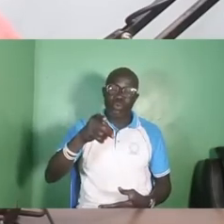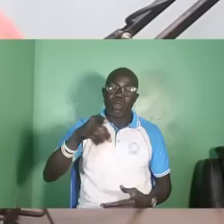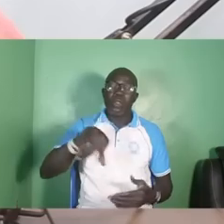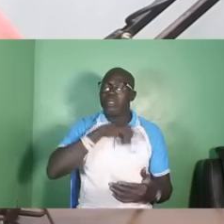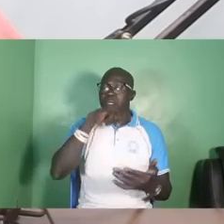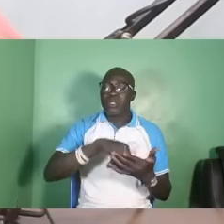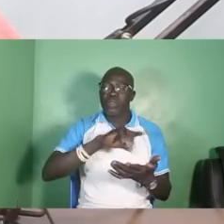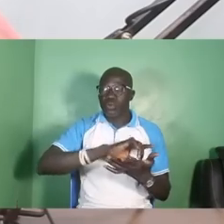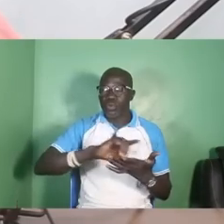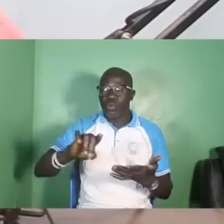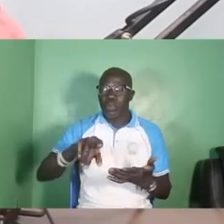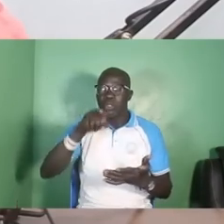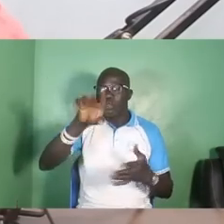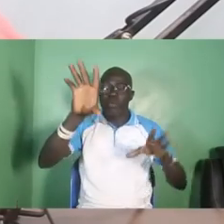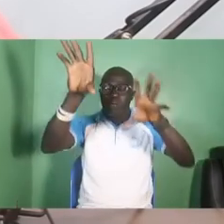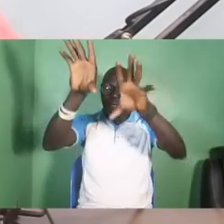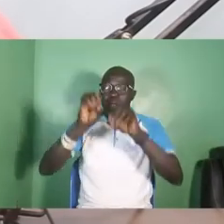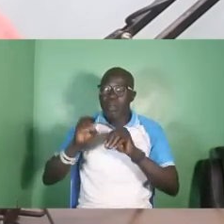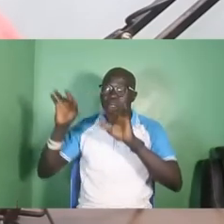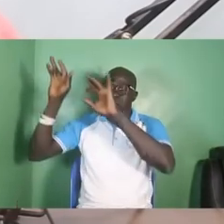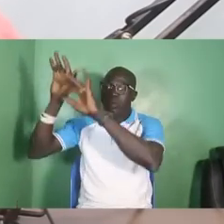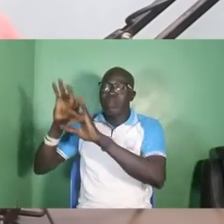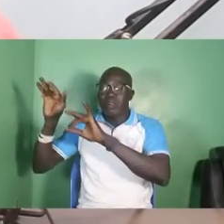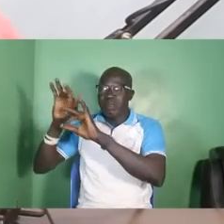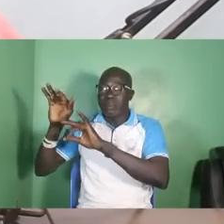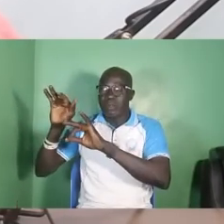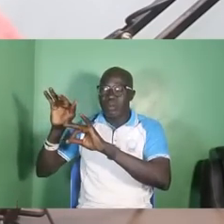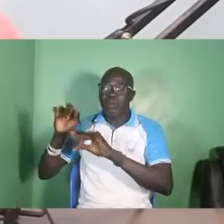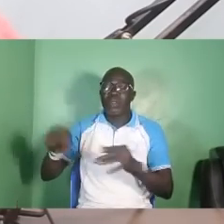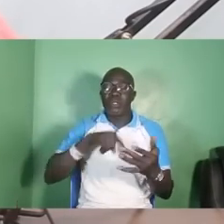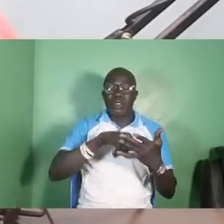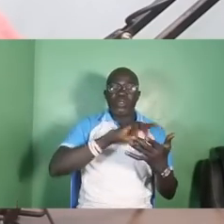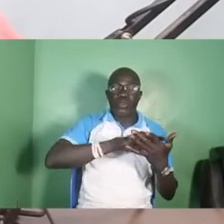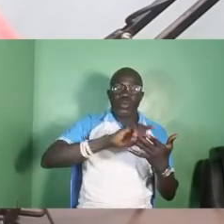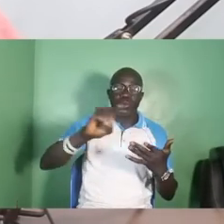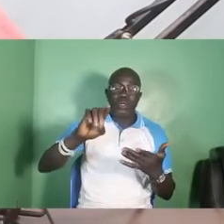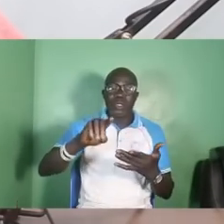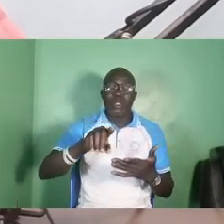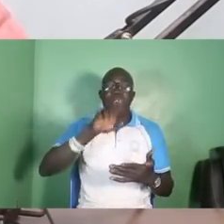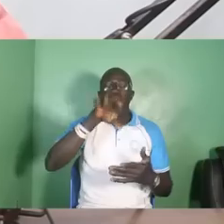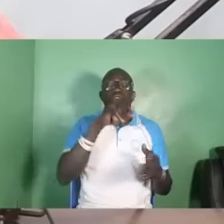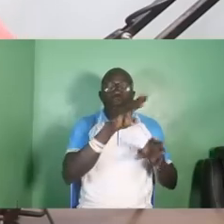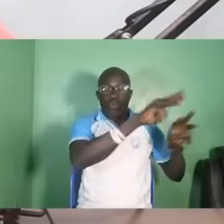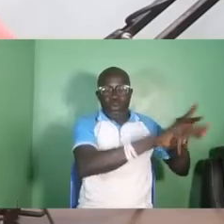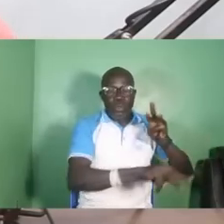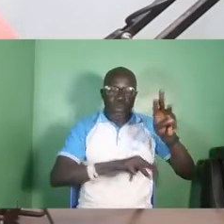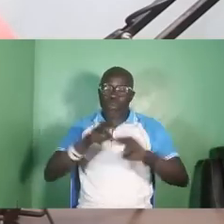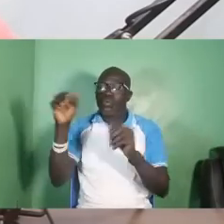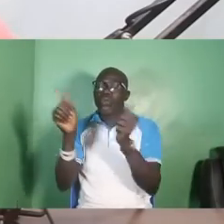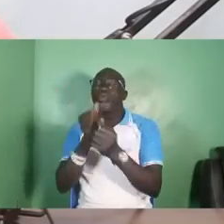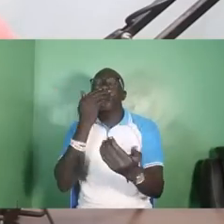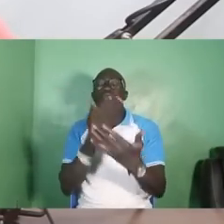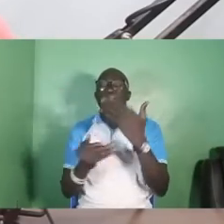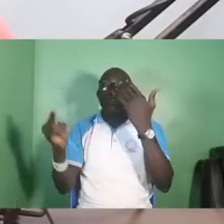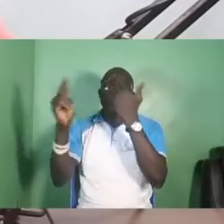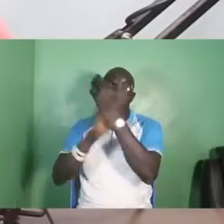you. Lo se yi. In this week. Wara nu gba. Amen. It's mercy. Lo se yi. In this week. Ware kan ori. Amen.